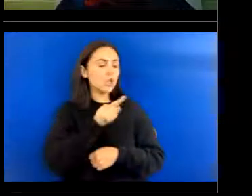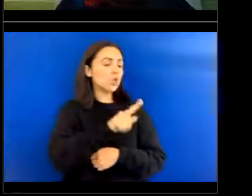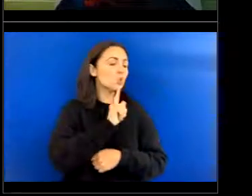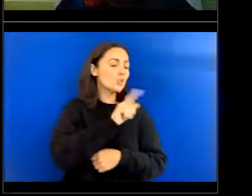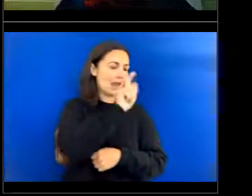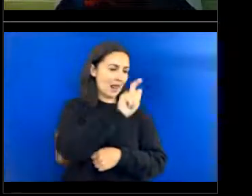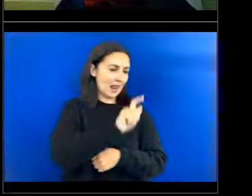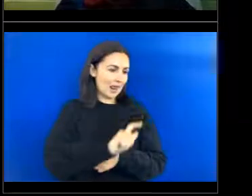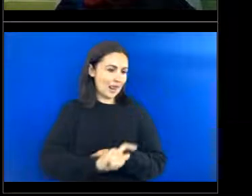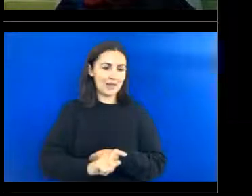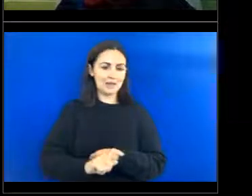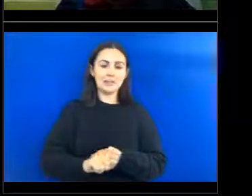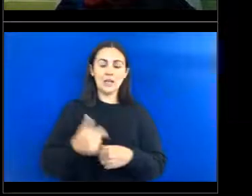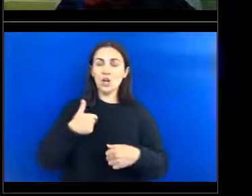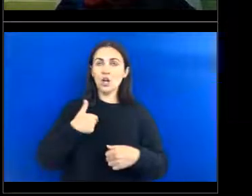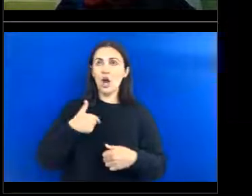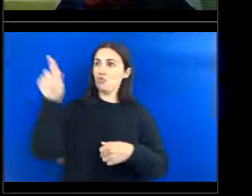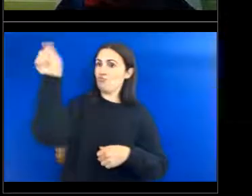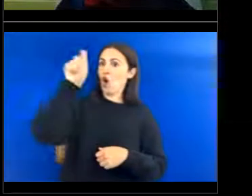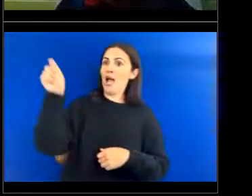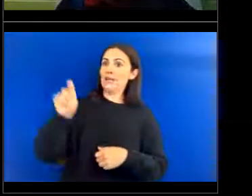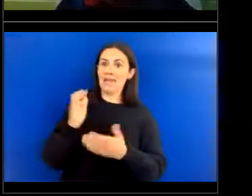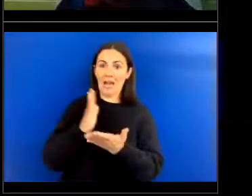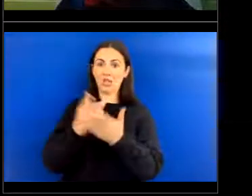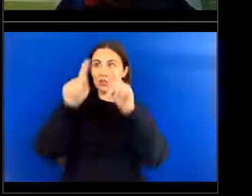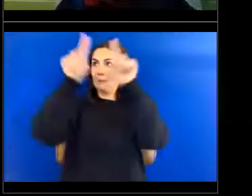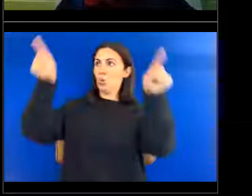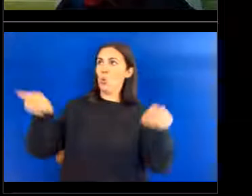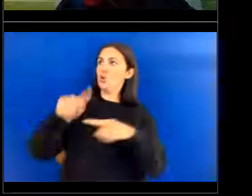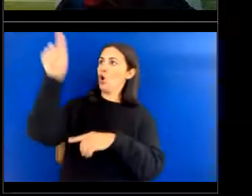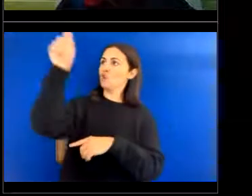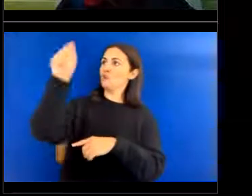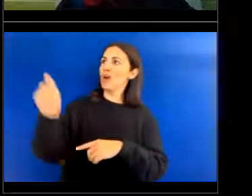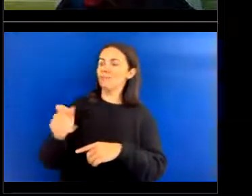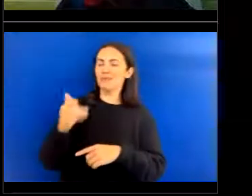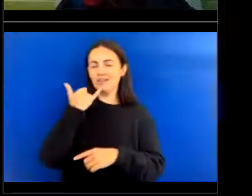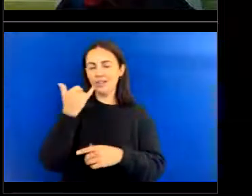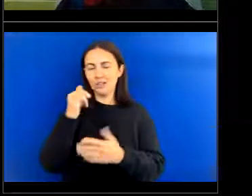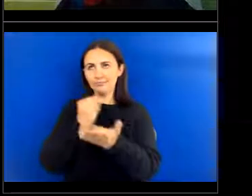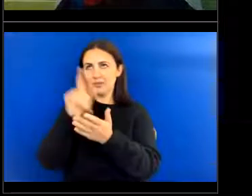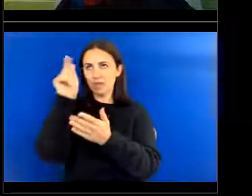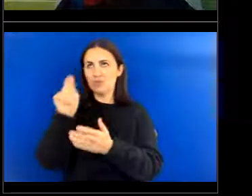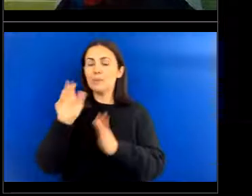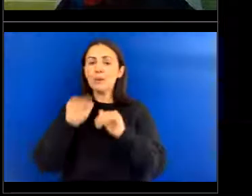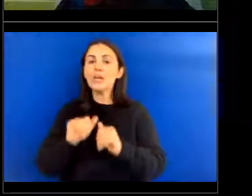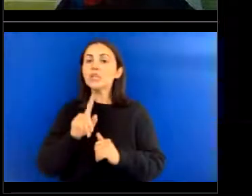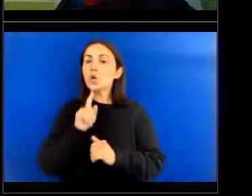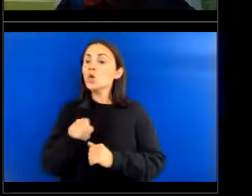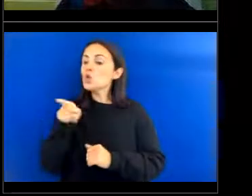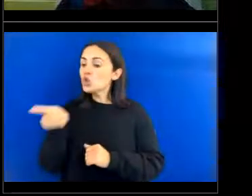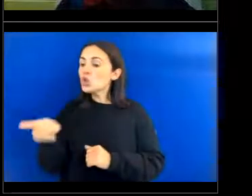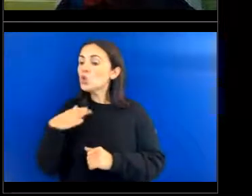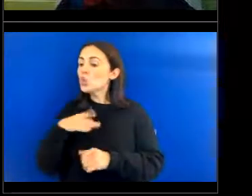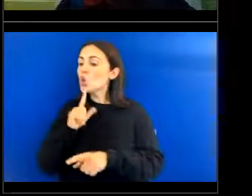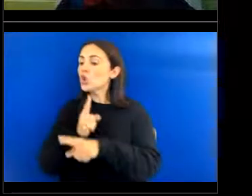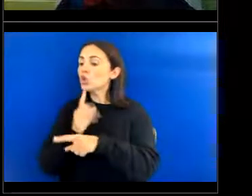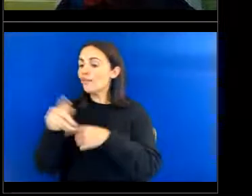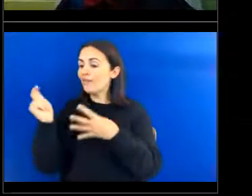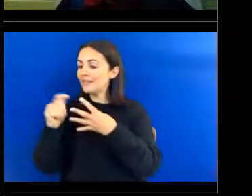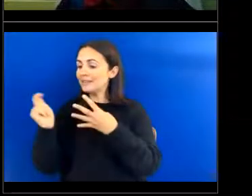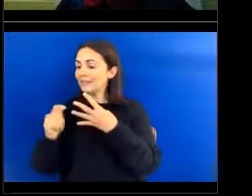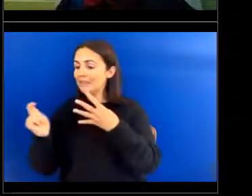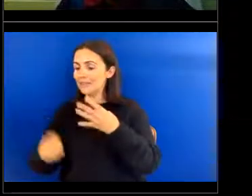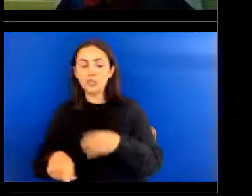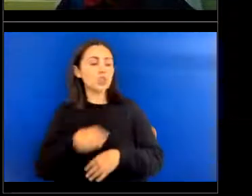on a whiteboard, but again, we can't do that over the phone. But it's the things that they've identified that they need to talk about to try and resolve